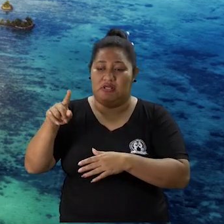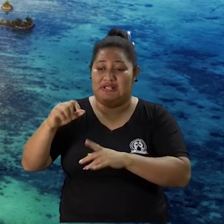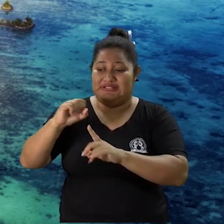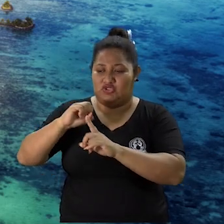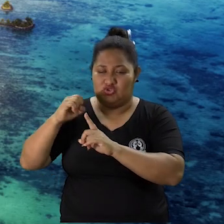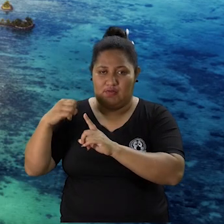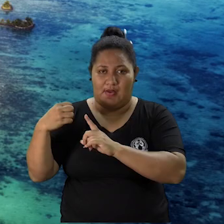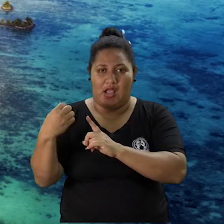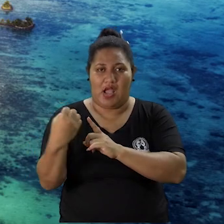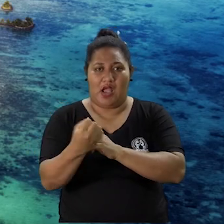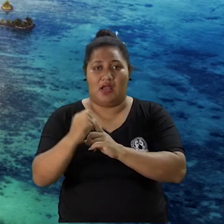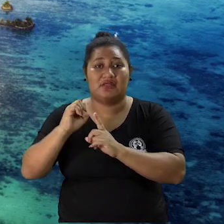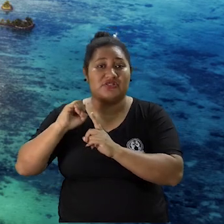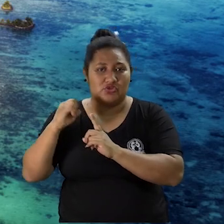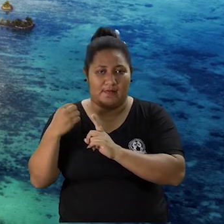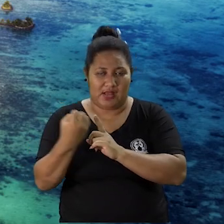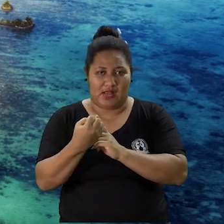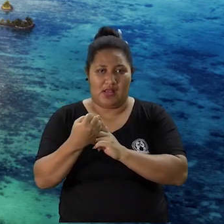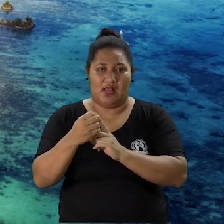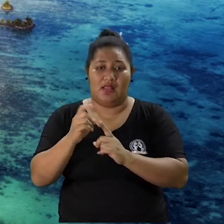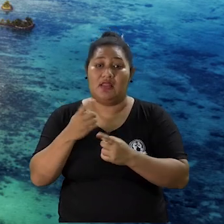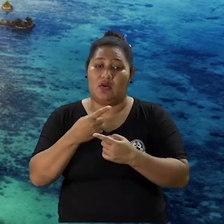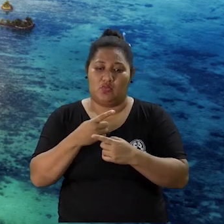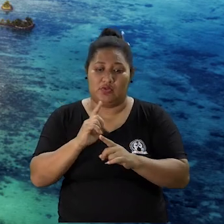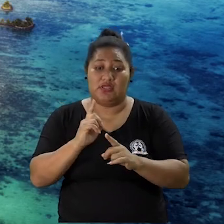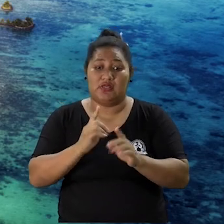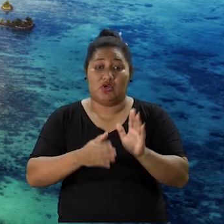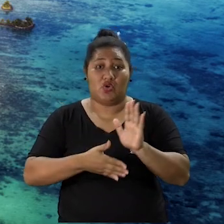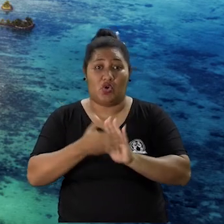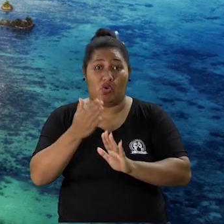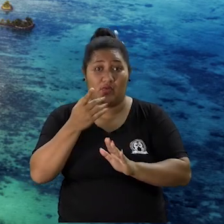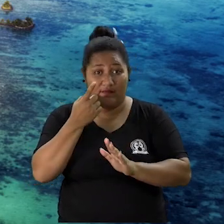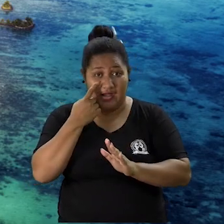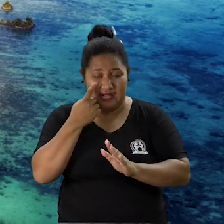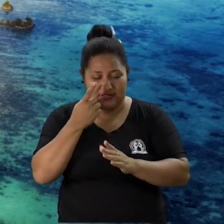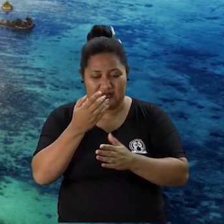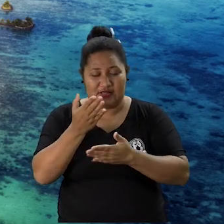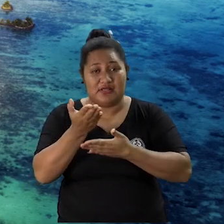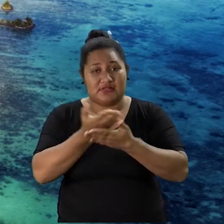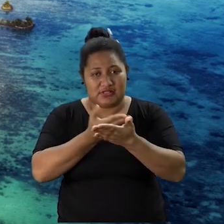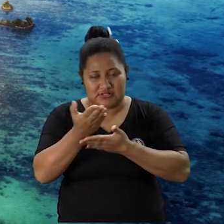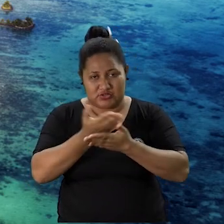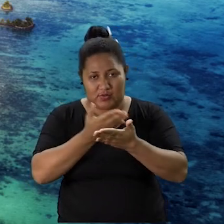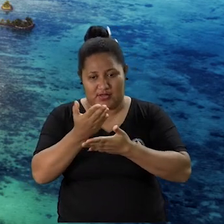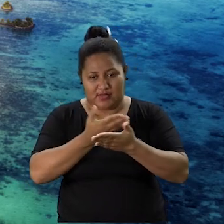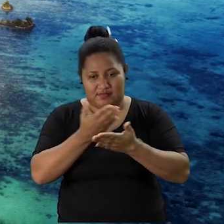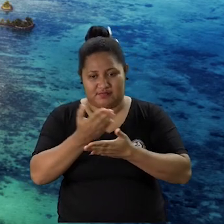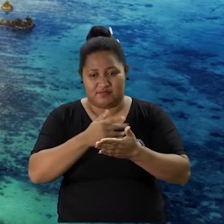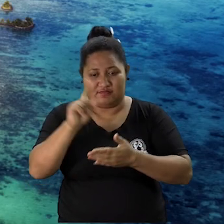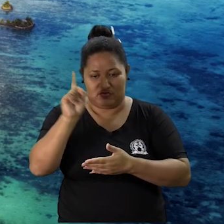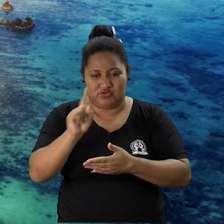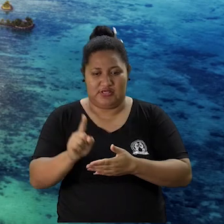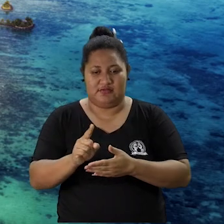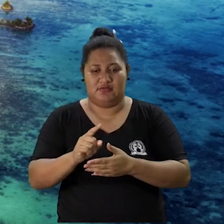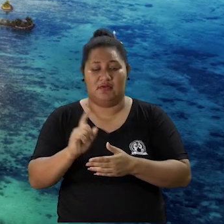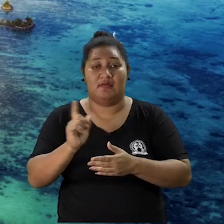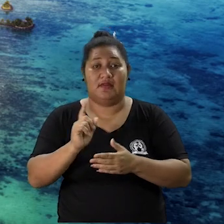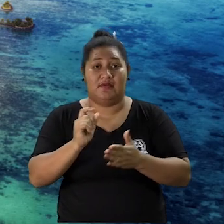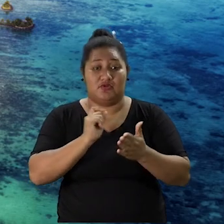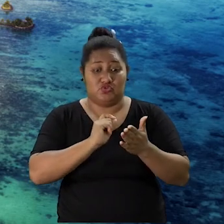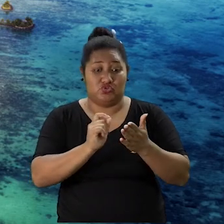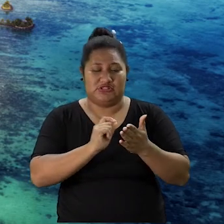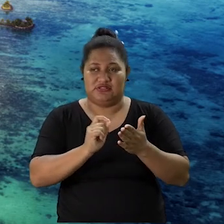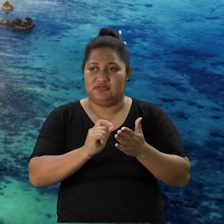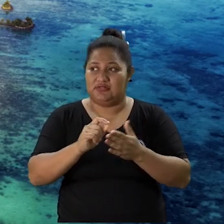manga lana, o le ala a whapea o na whai ele tatou talatan loanga. E le nei aso, na e tusi e toile a